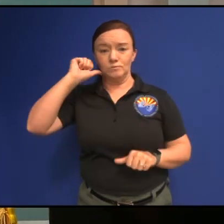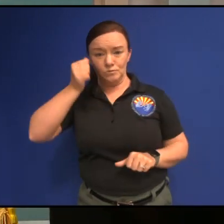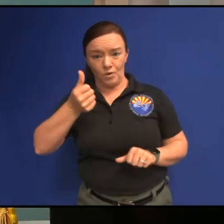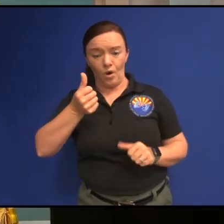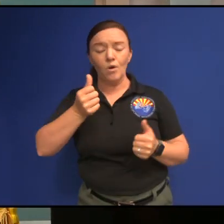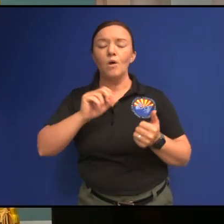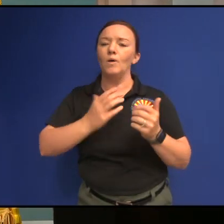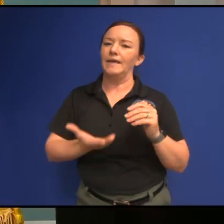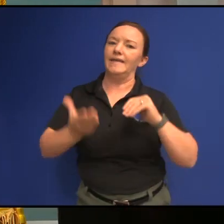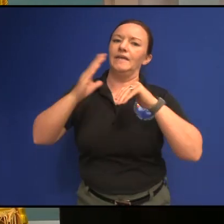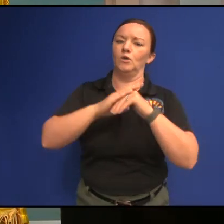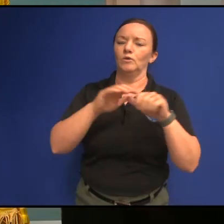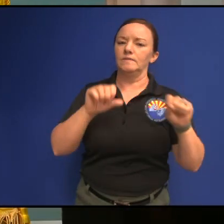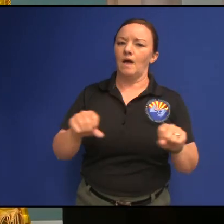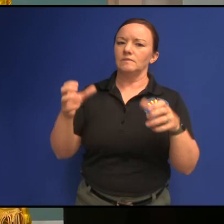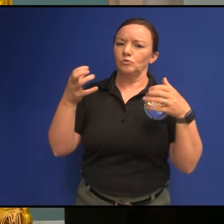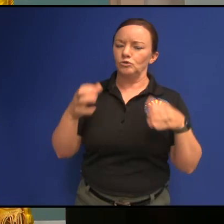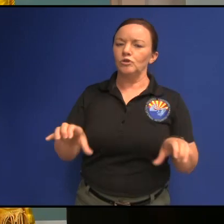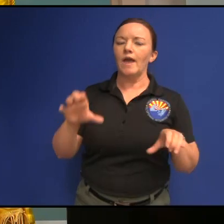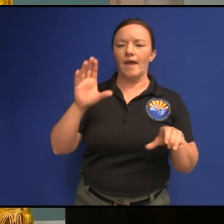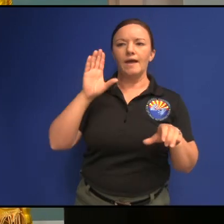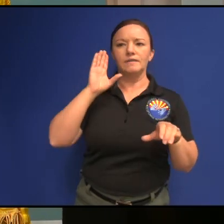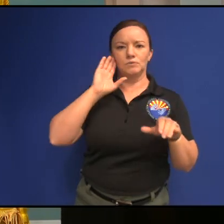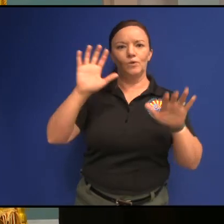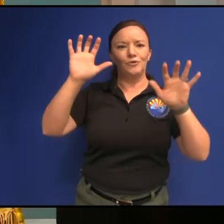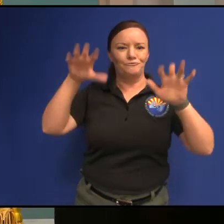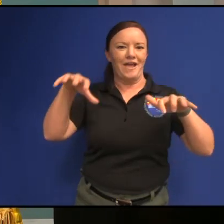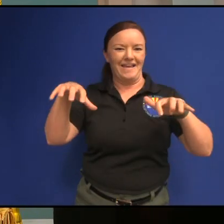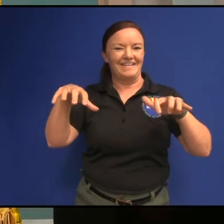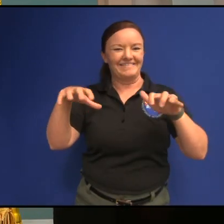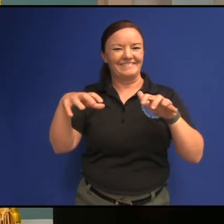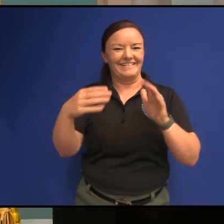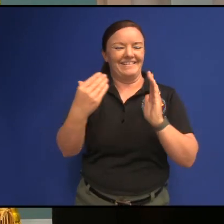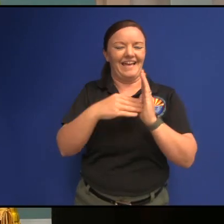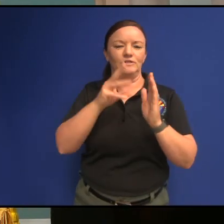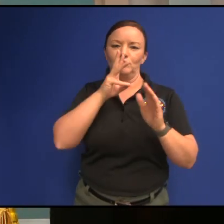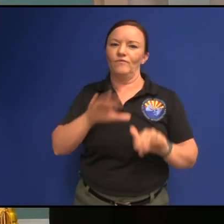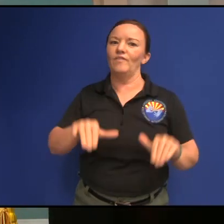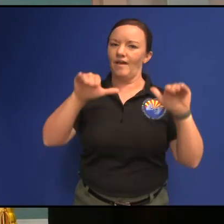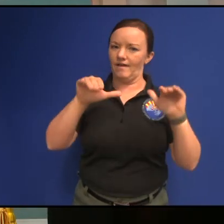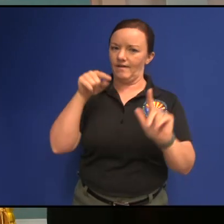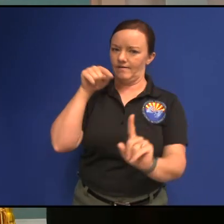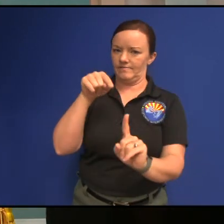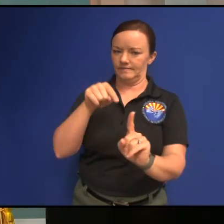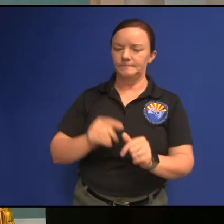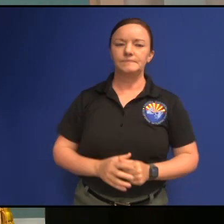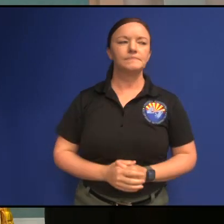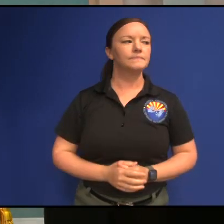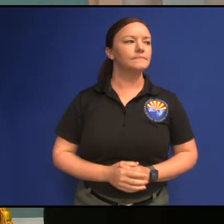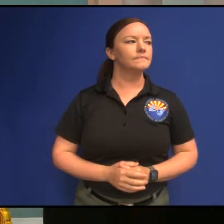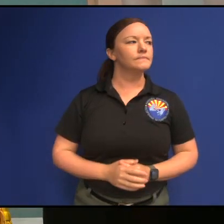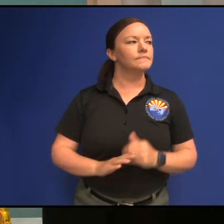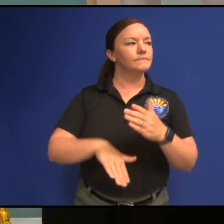the likelihood more that we'll see showers and thunderstorms that produce flooding. So let's go on to the next.